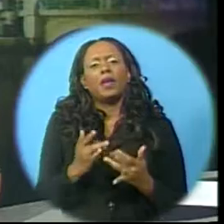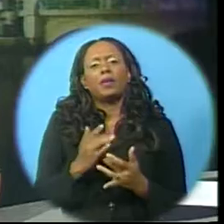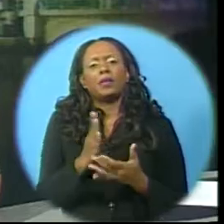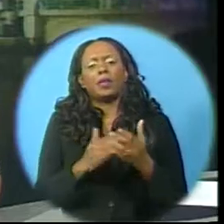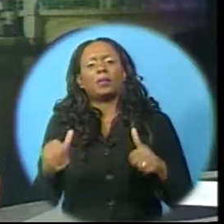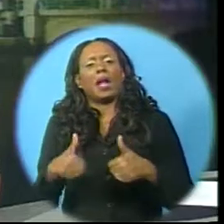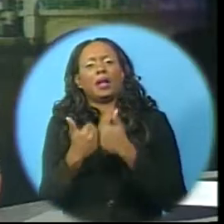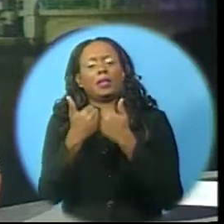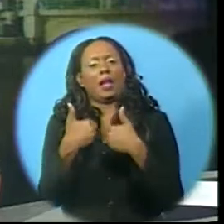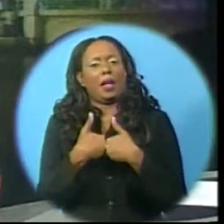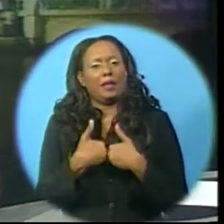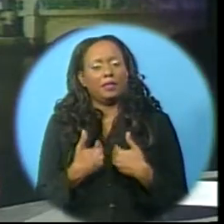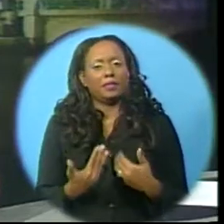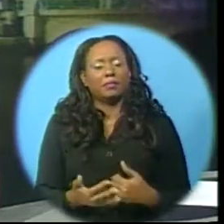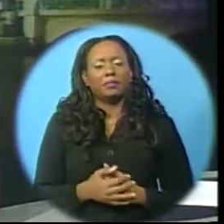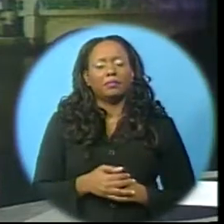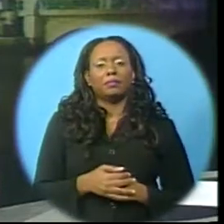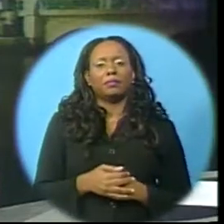they face.